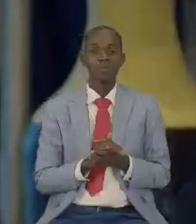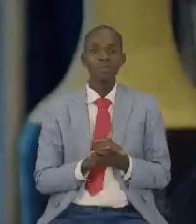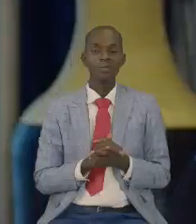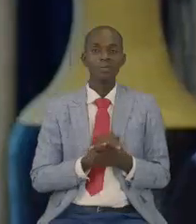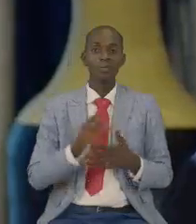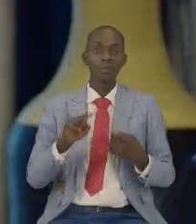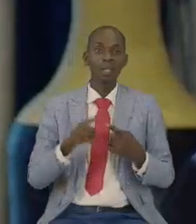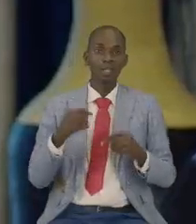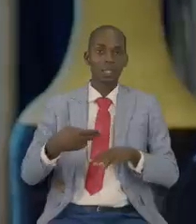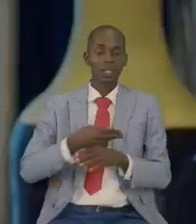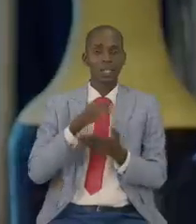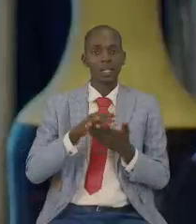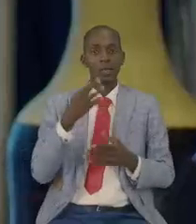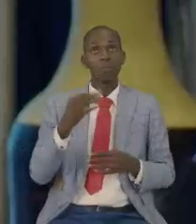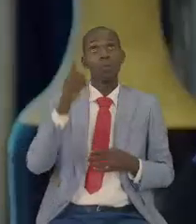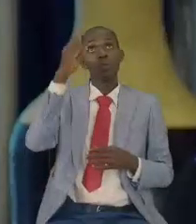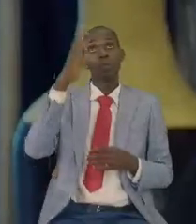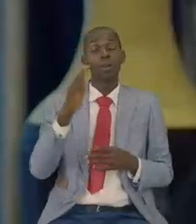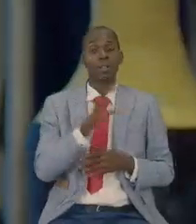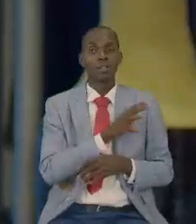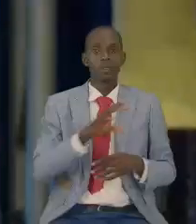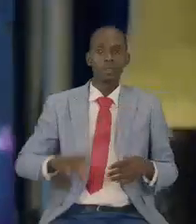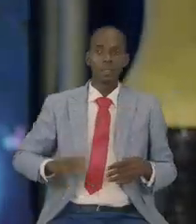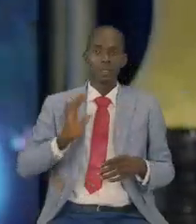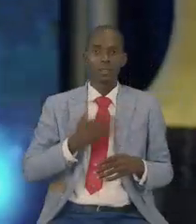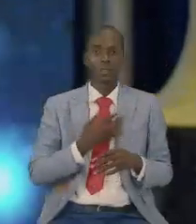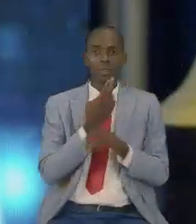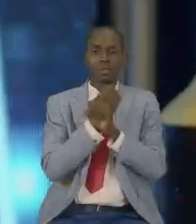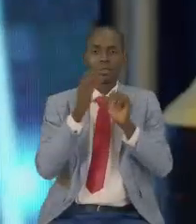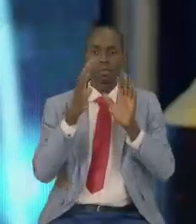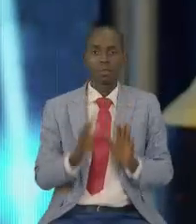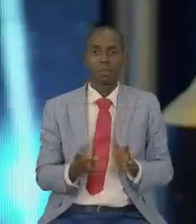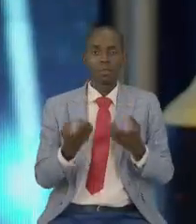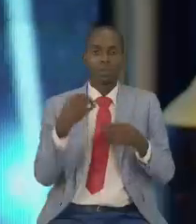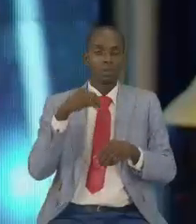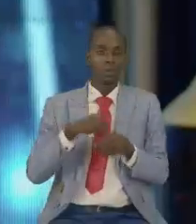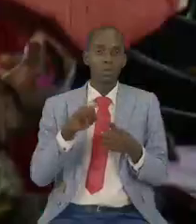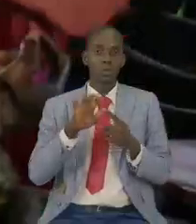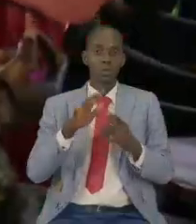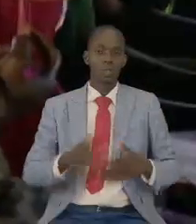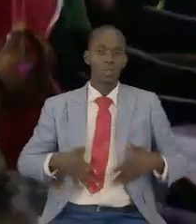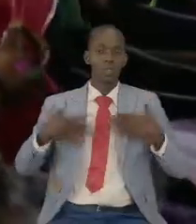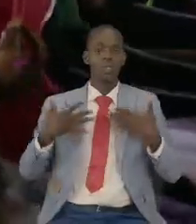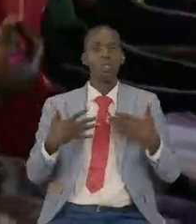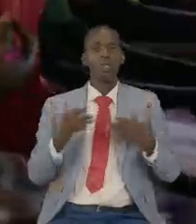Redeemer, comes in your life, everything will come back to life.